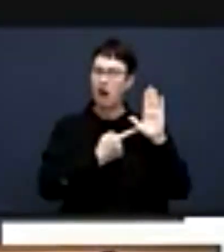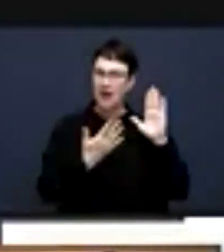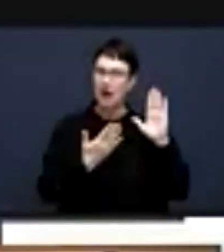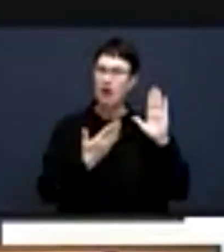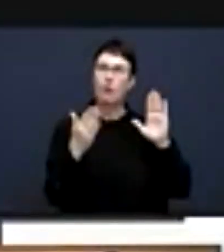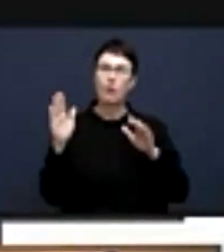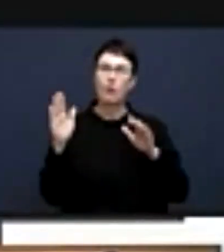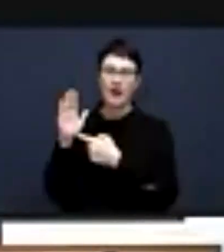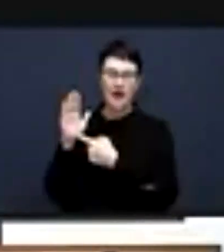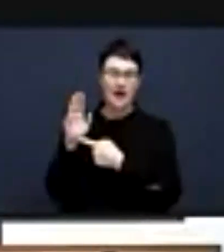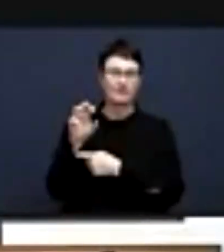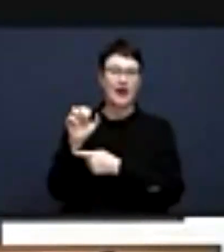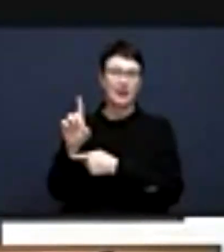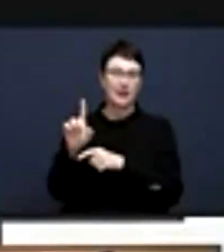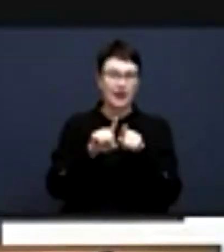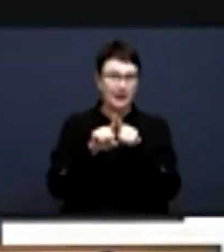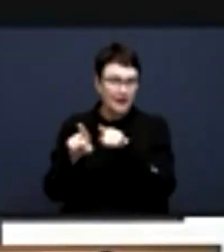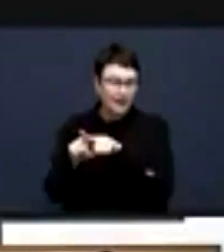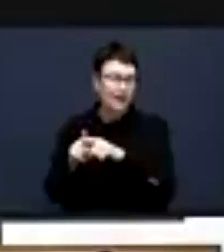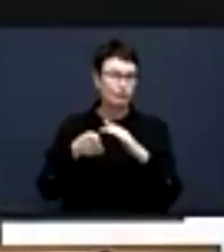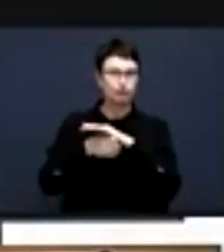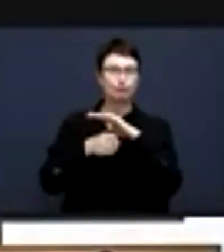for accessibility to